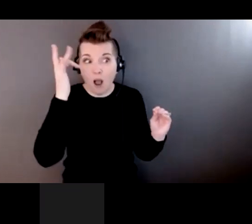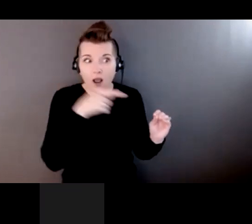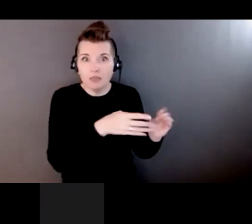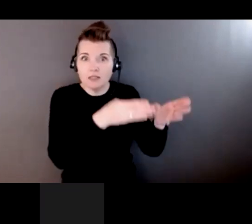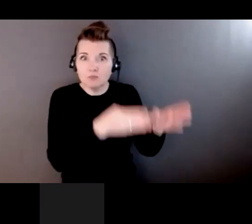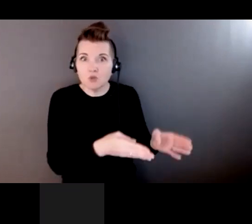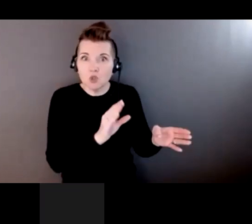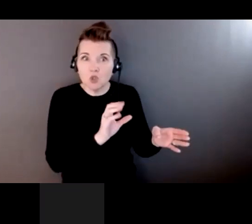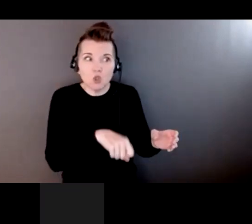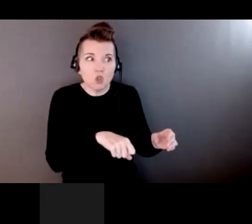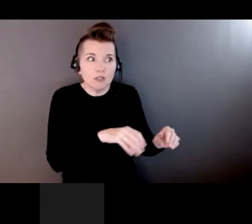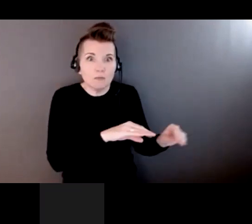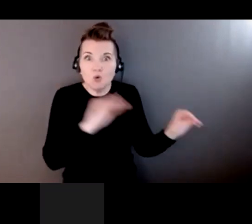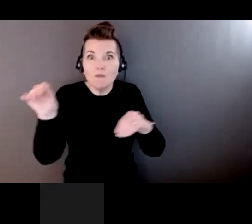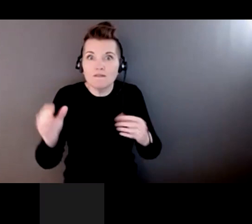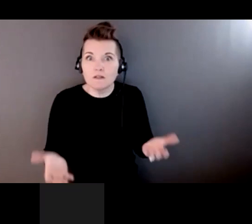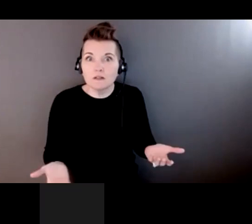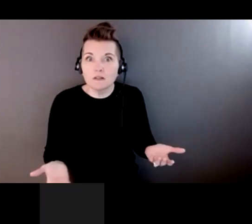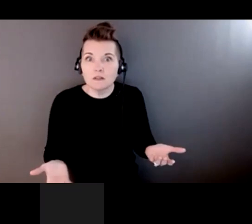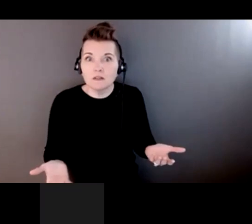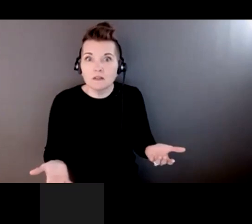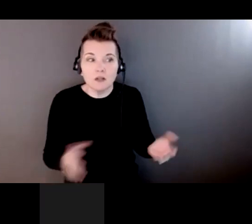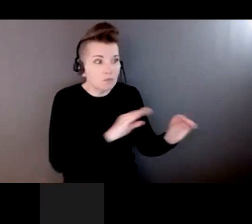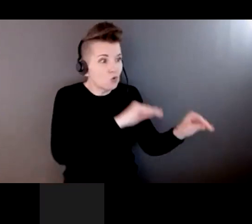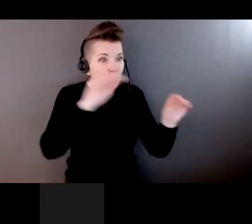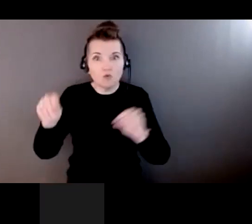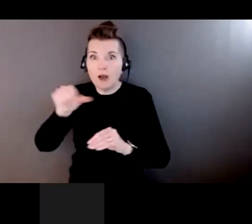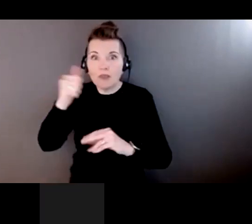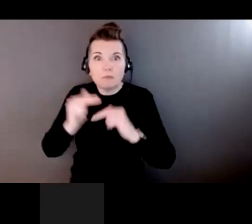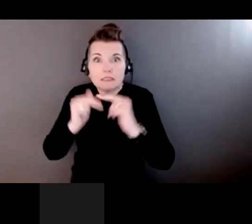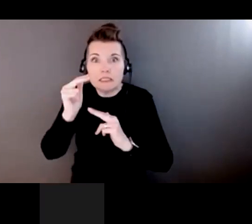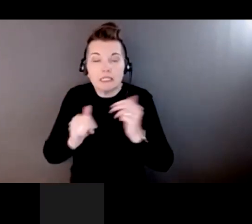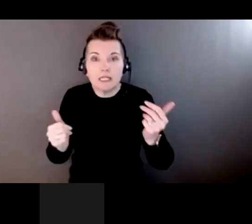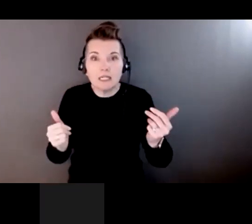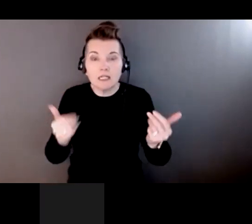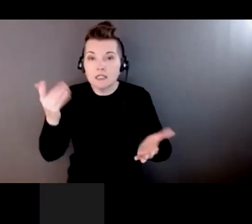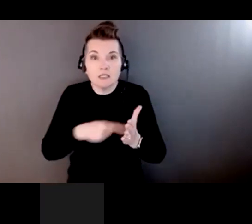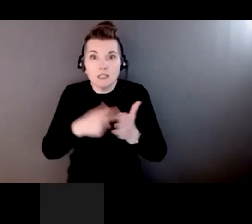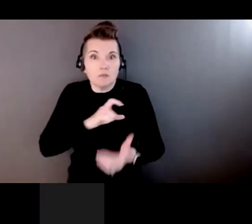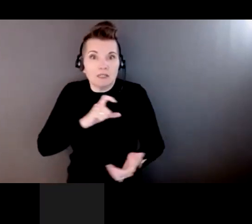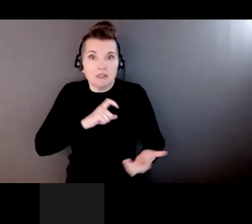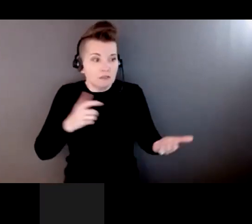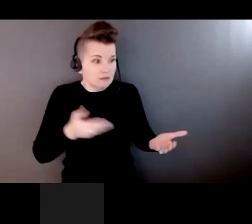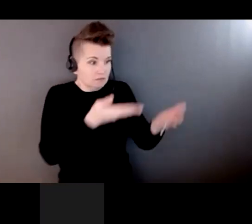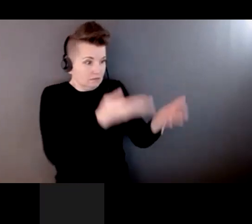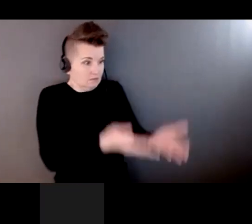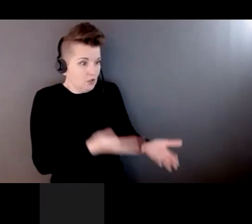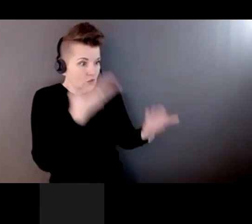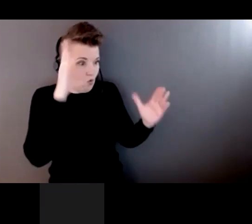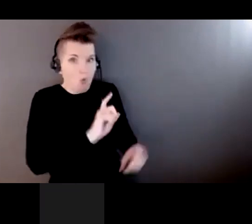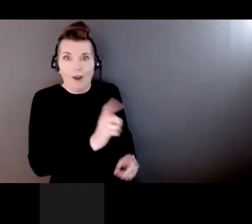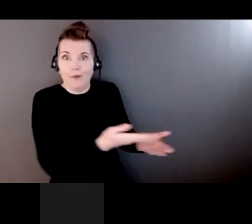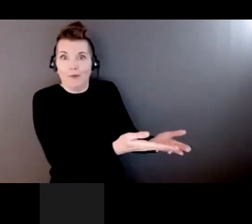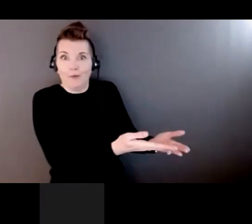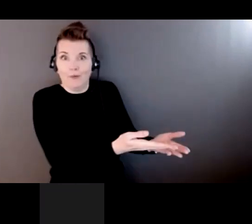move from one long-term care facility to another. We just don't know where they are. So as a complainant,